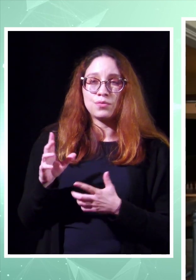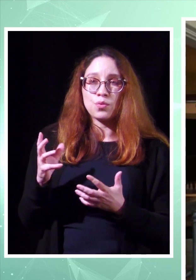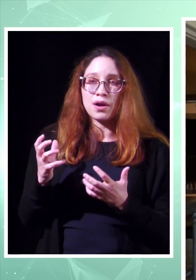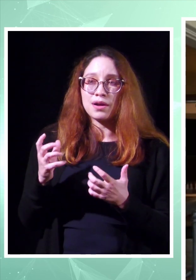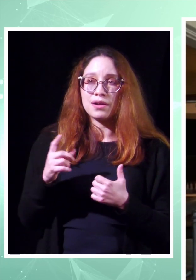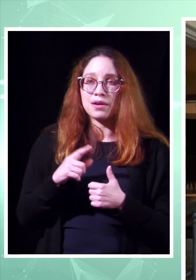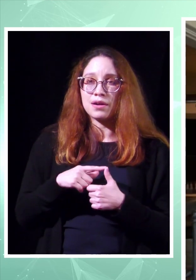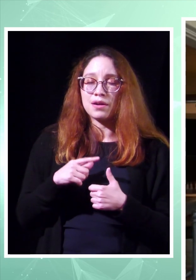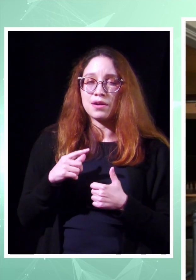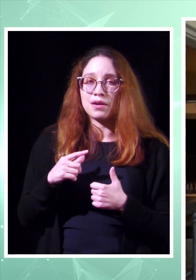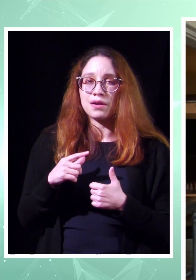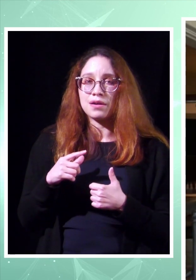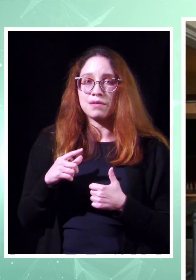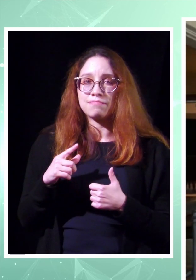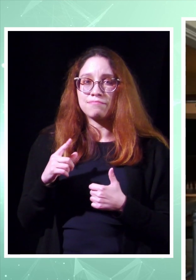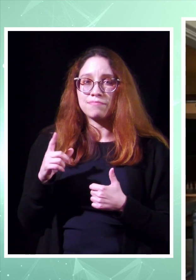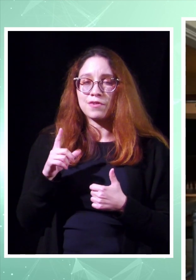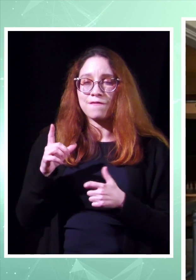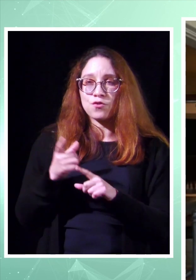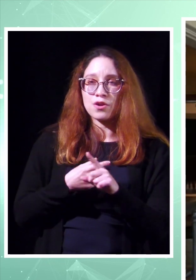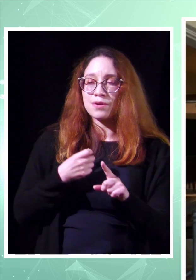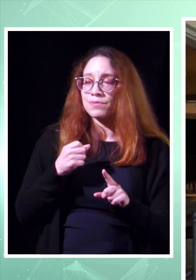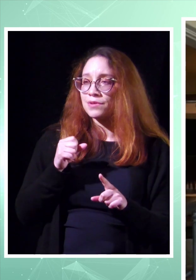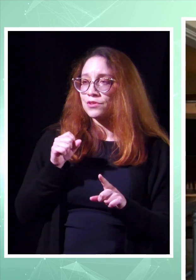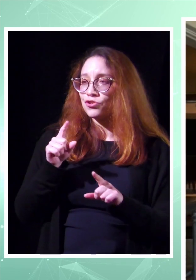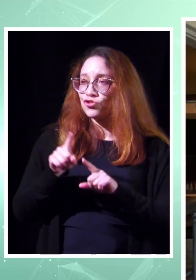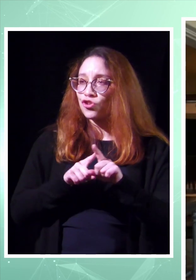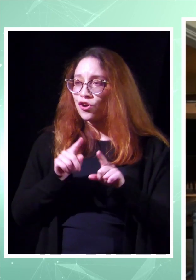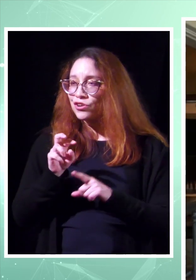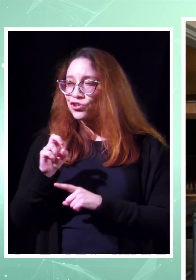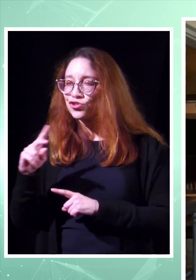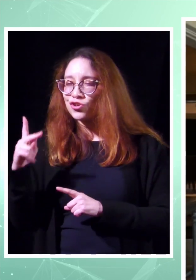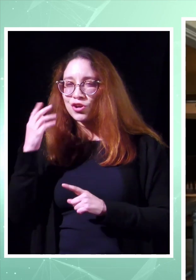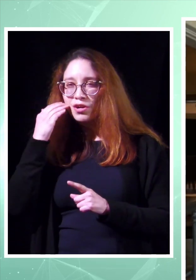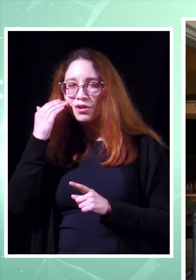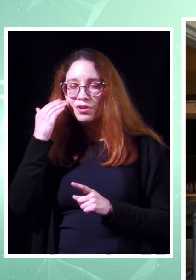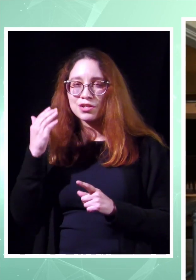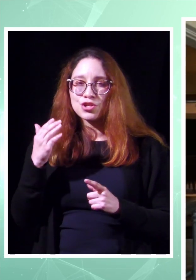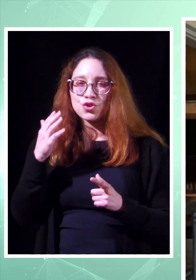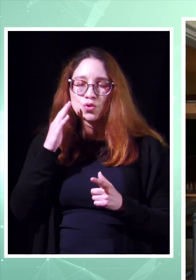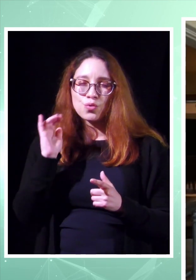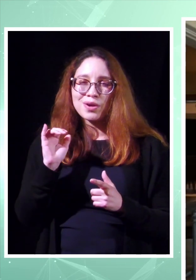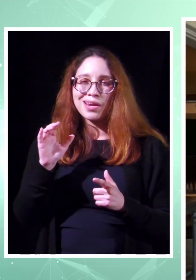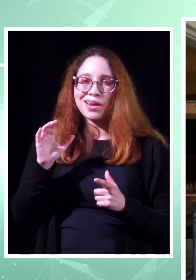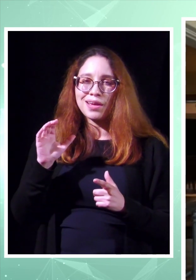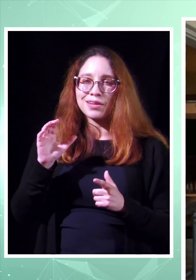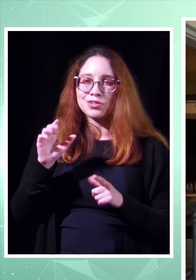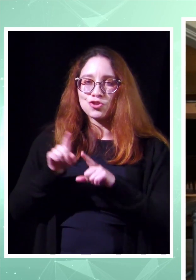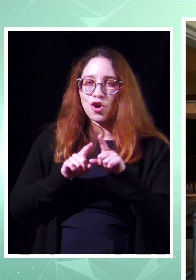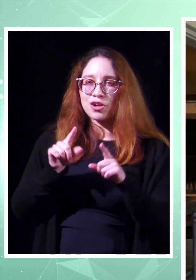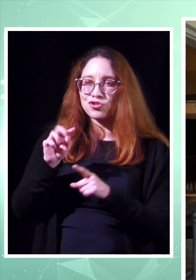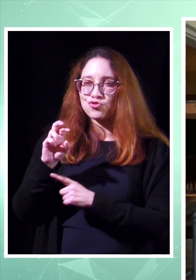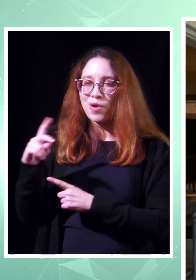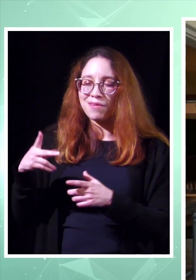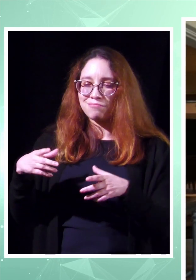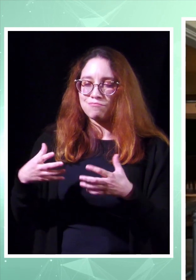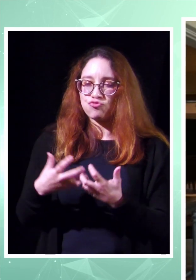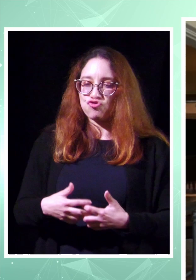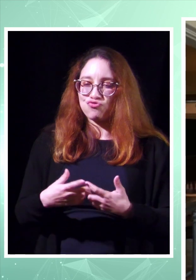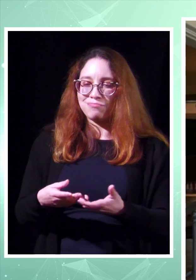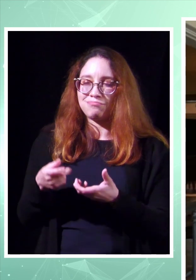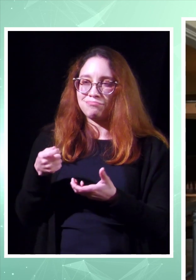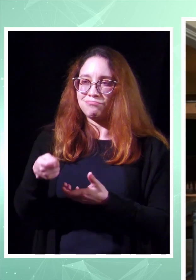like where Bones McCoy from Star Trek could bust open his tricorder like this.